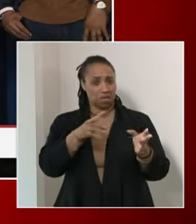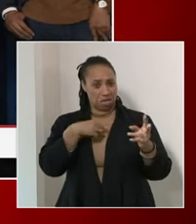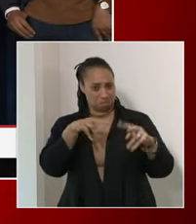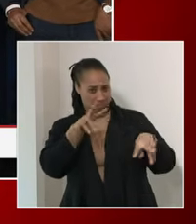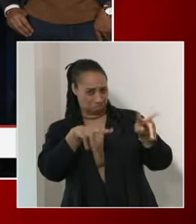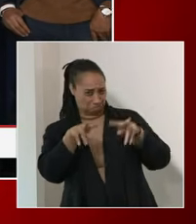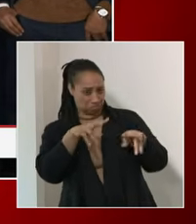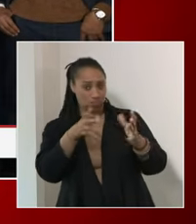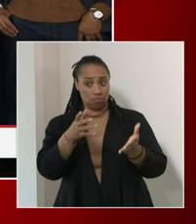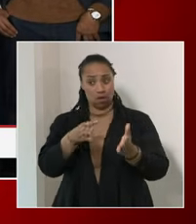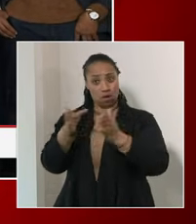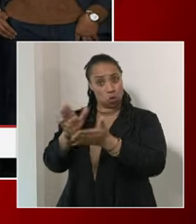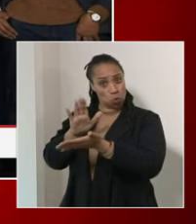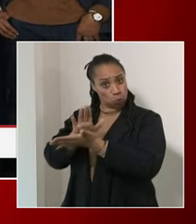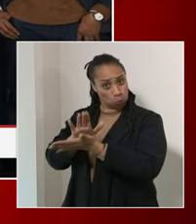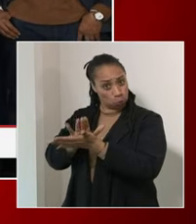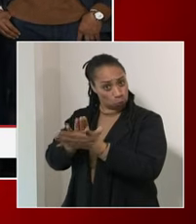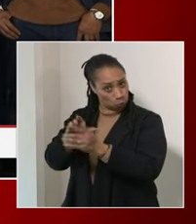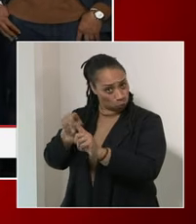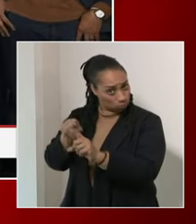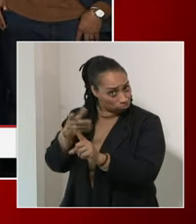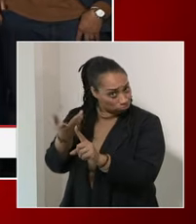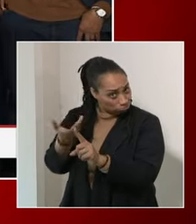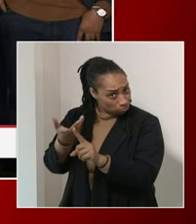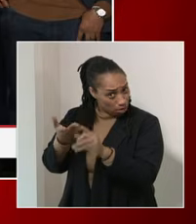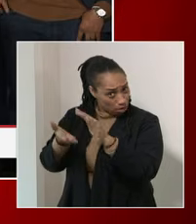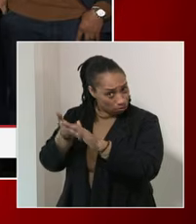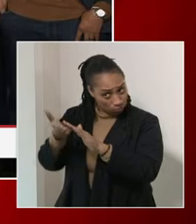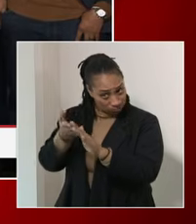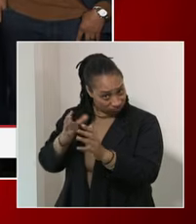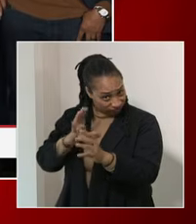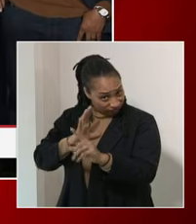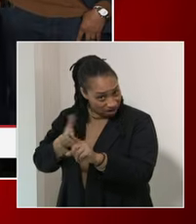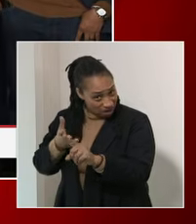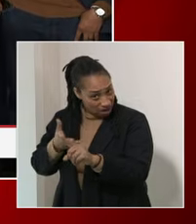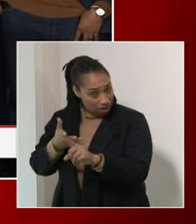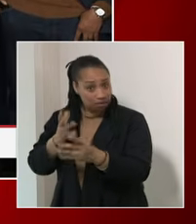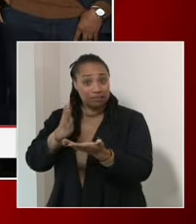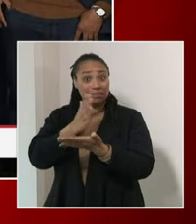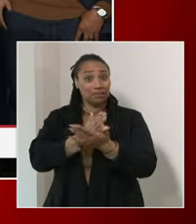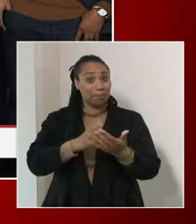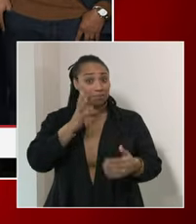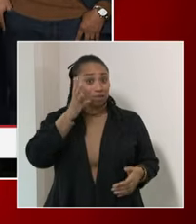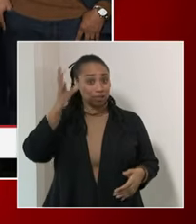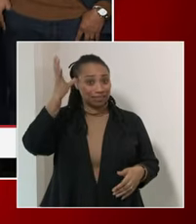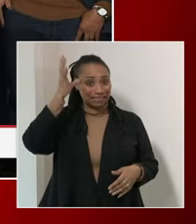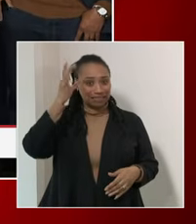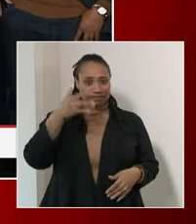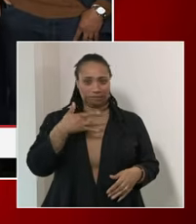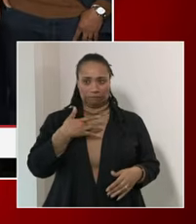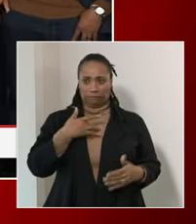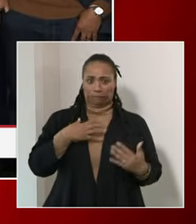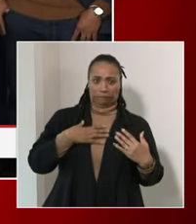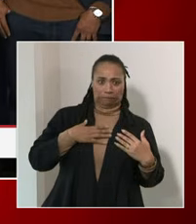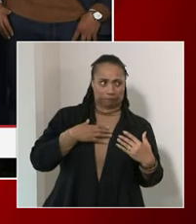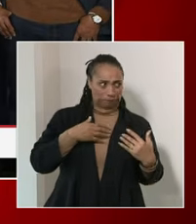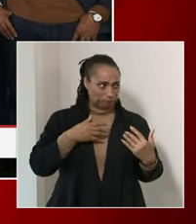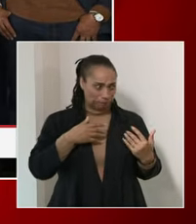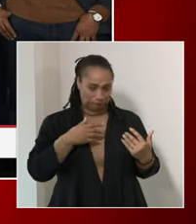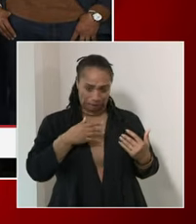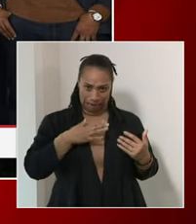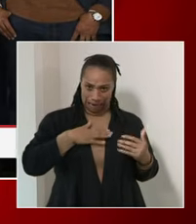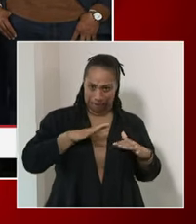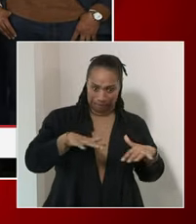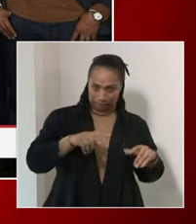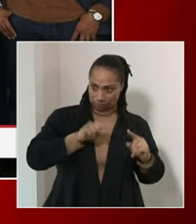what the strategy is? Because I know when people, parents, the first concern is, oh, is my kid, in a warm facility? Just an update on that, if we could.